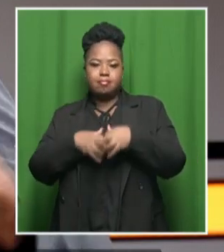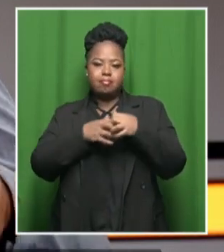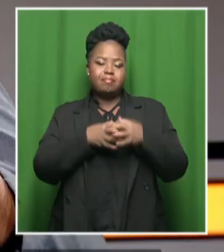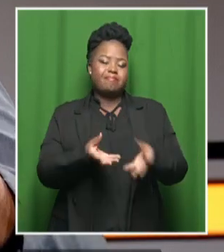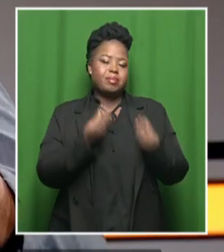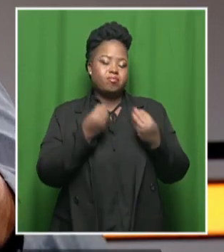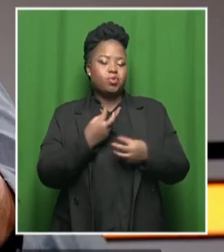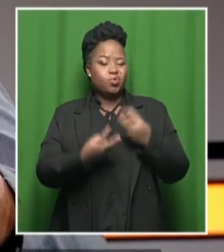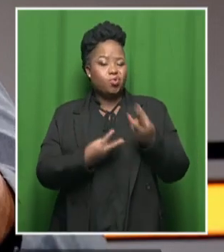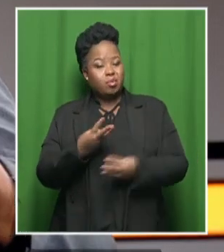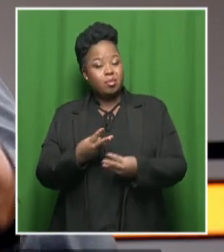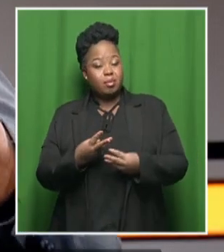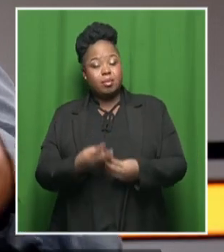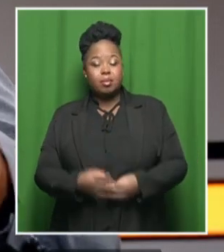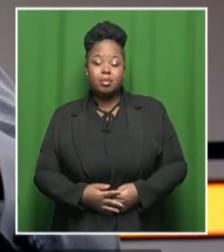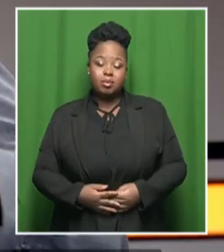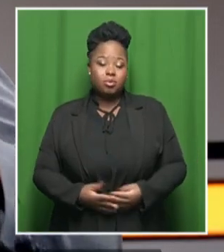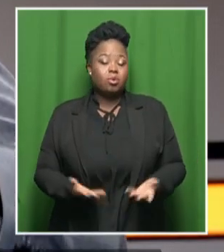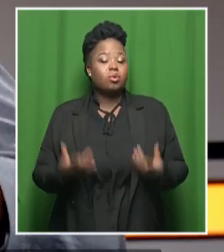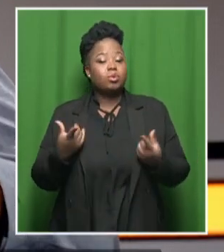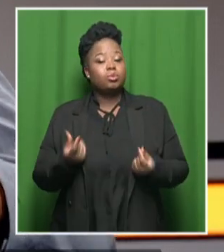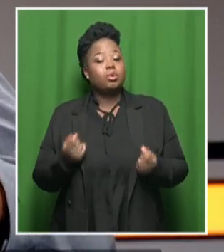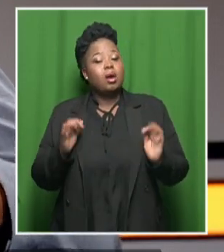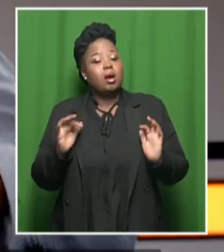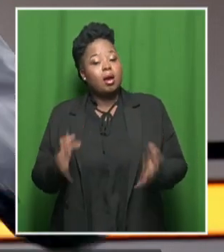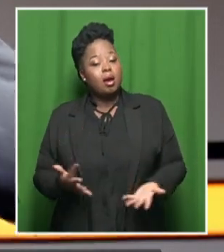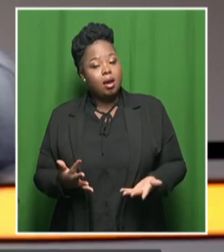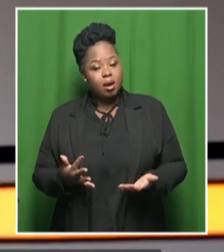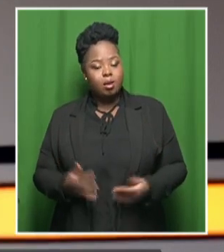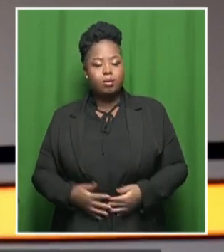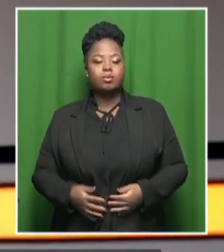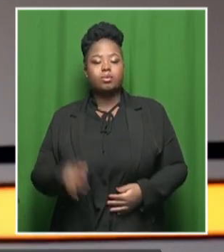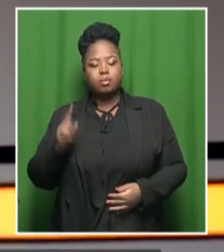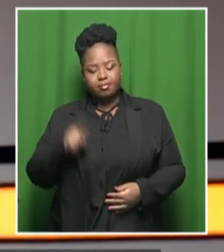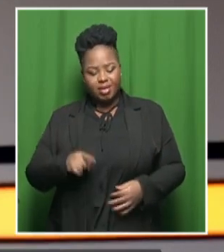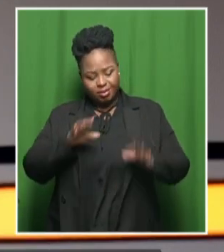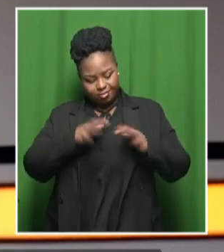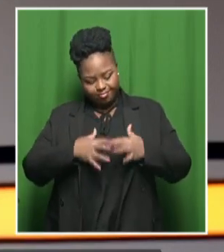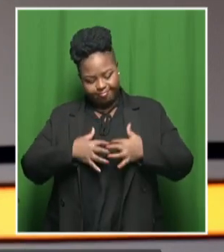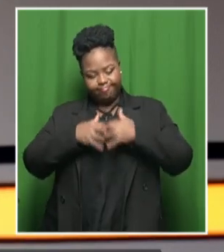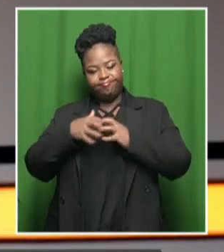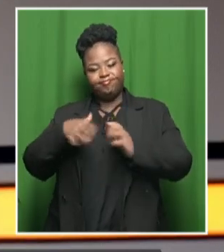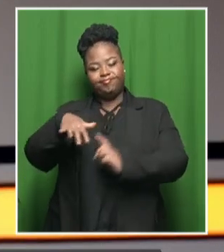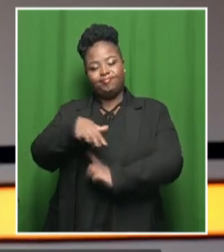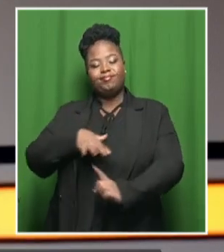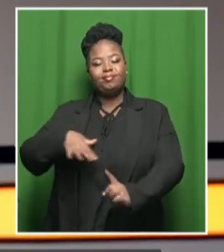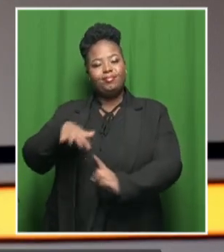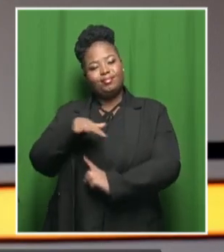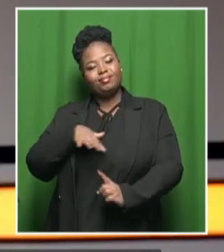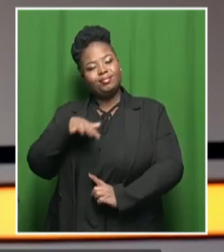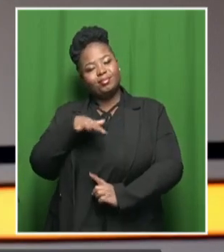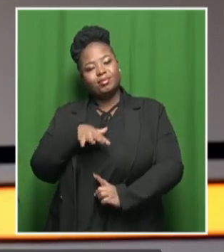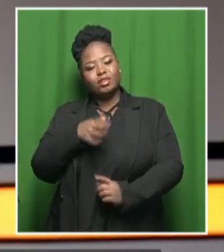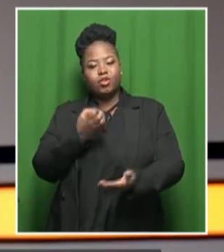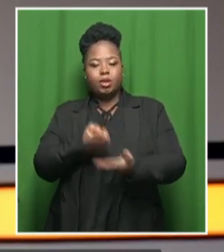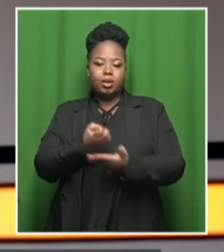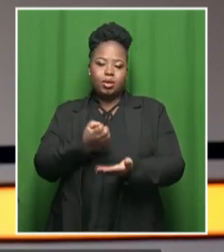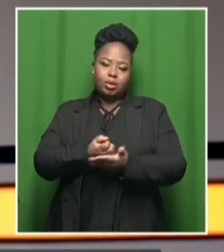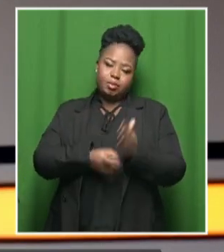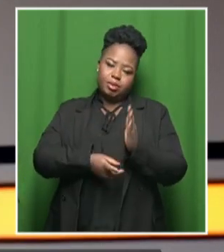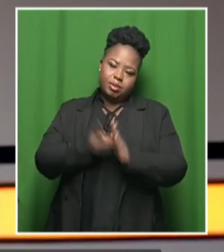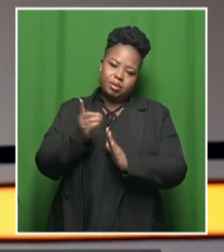deal with this issue? We can do it only if we create the conditions for economic development